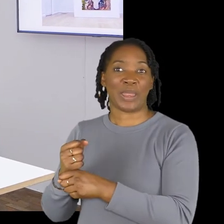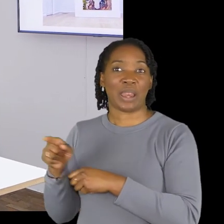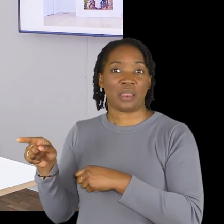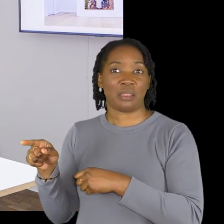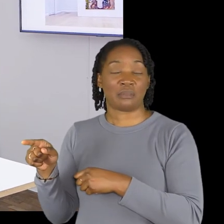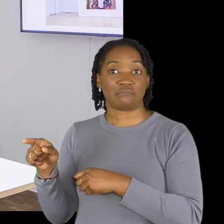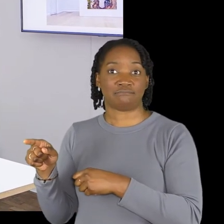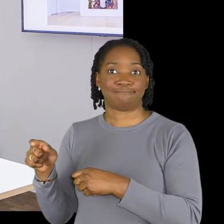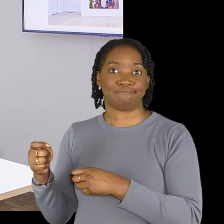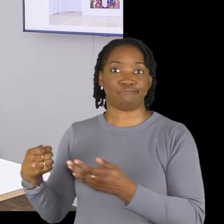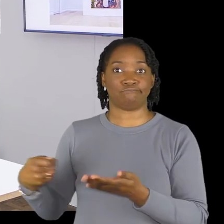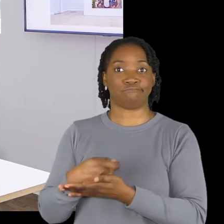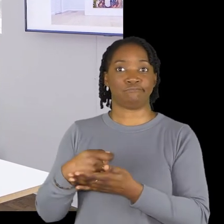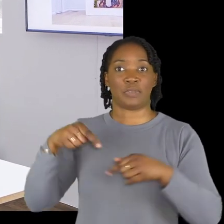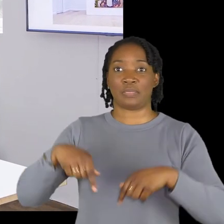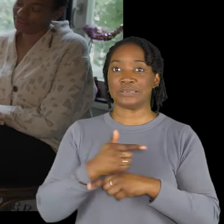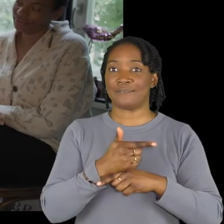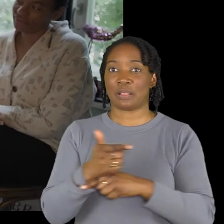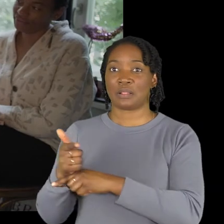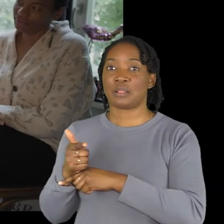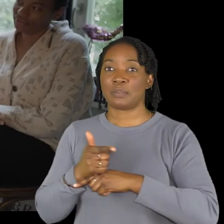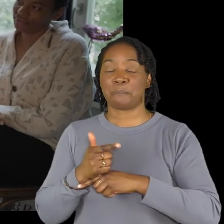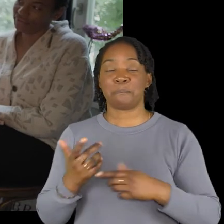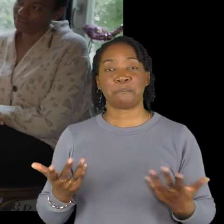Goodwin commissioning it,